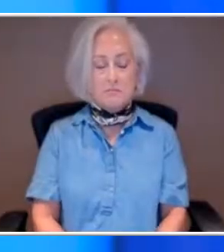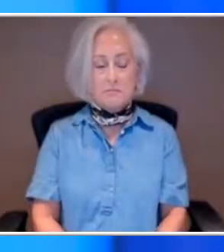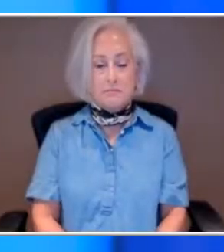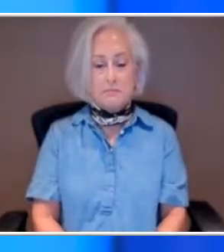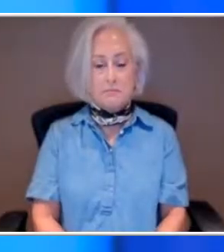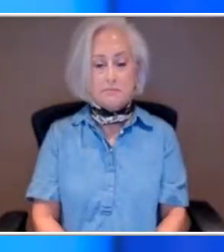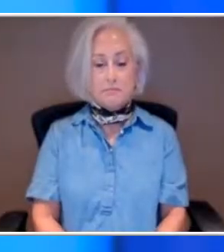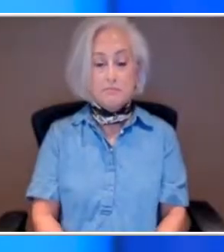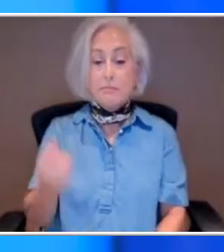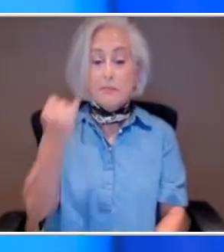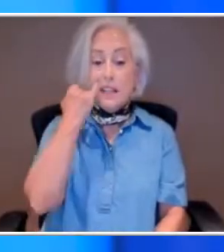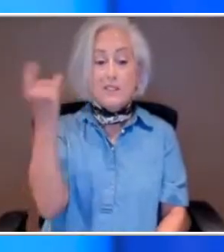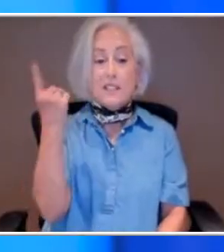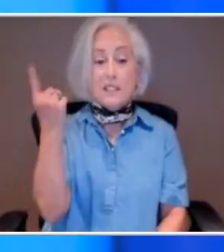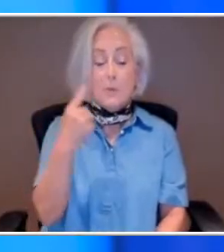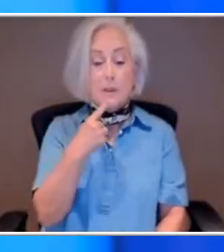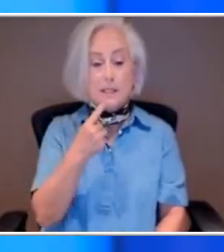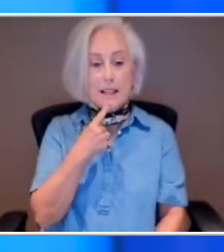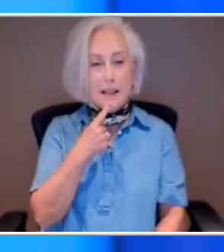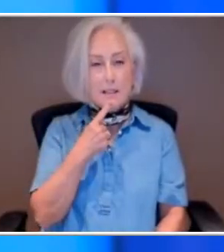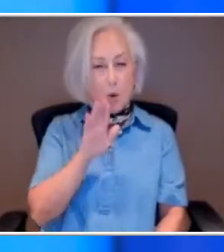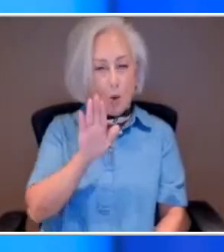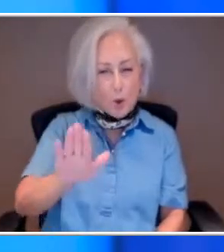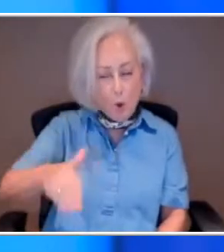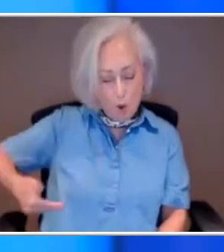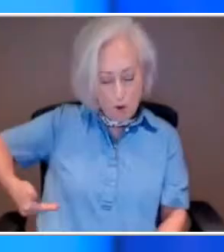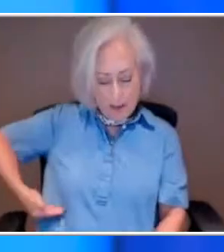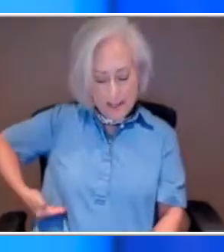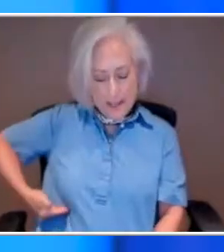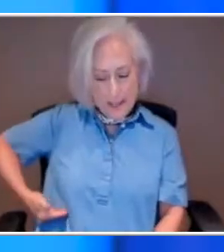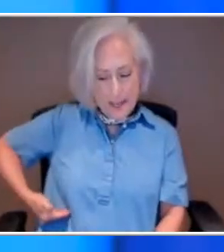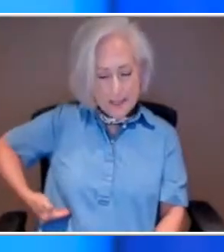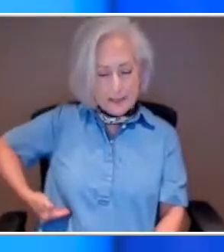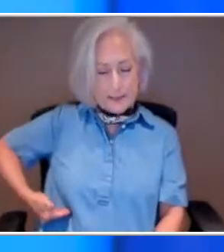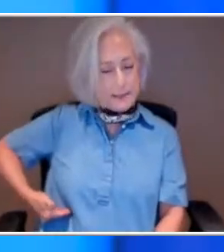if somebody says if your gut is telling you, get